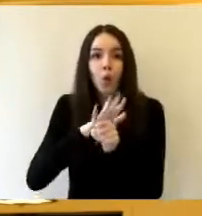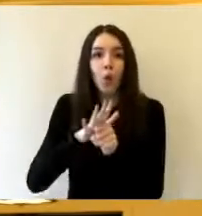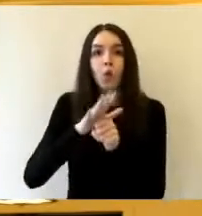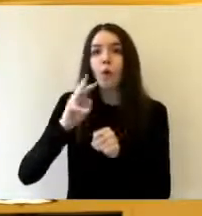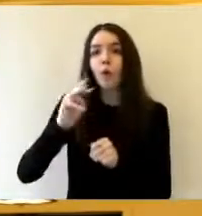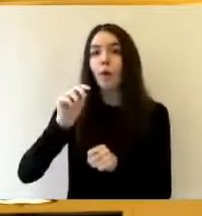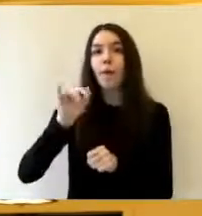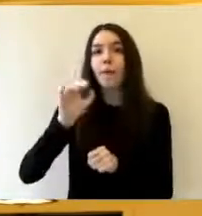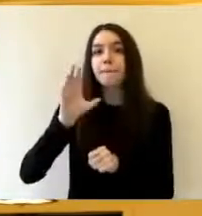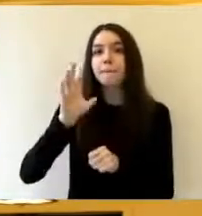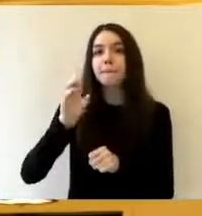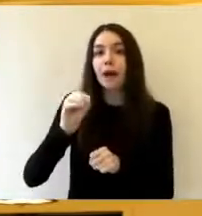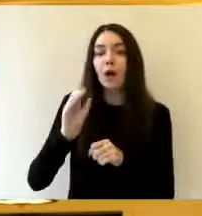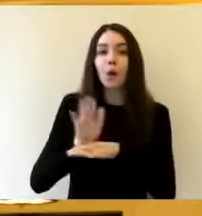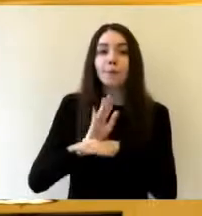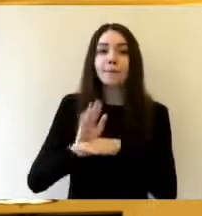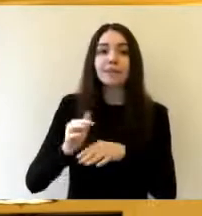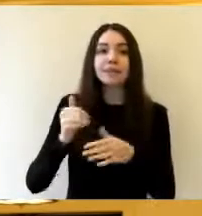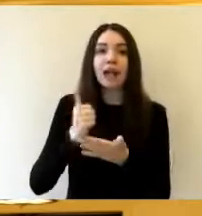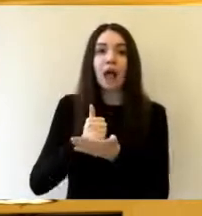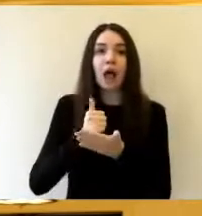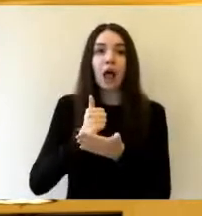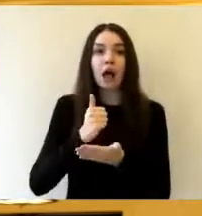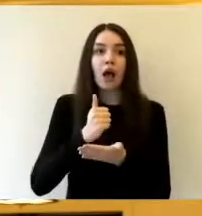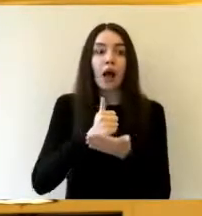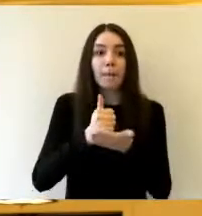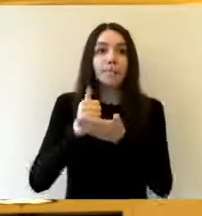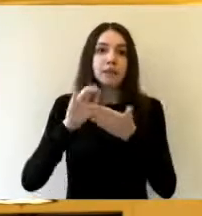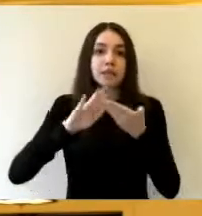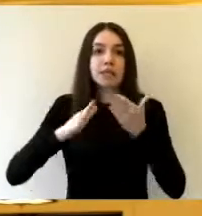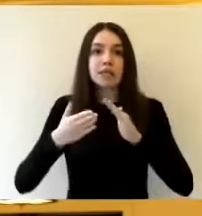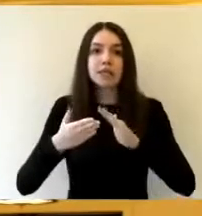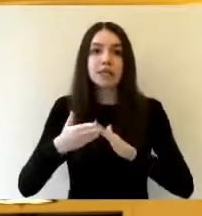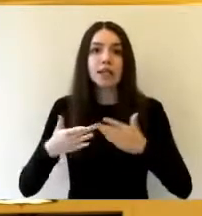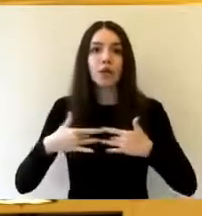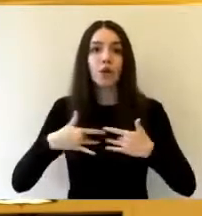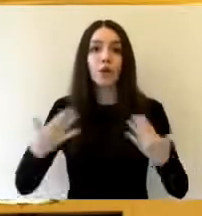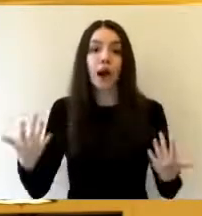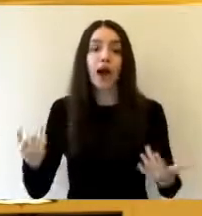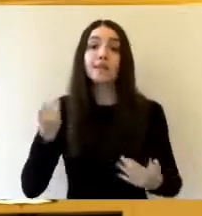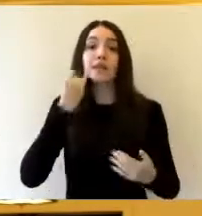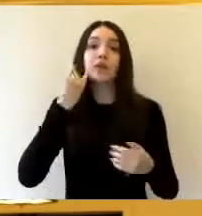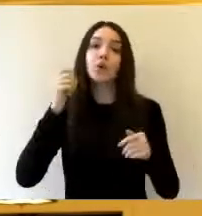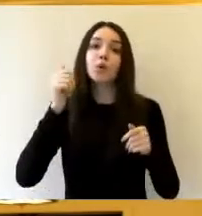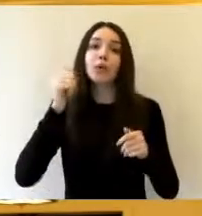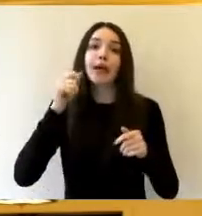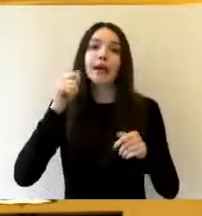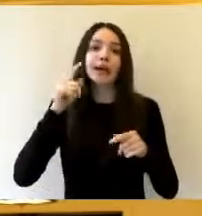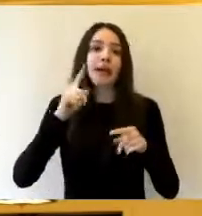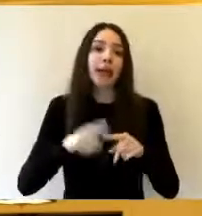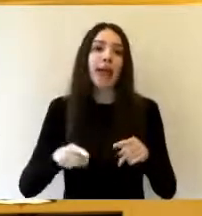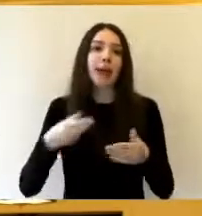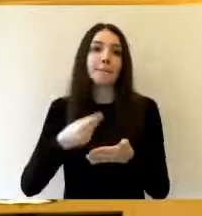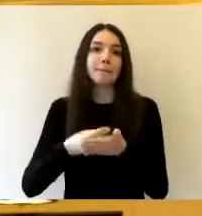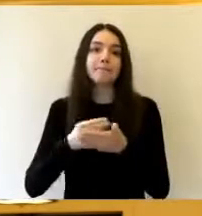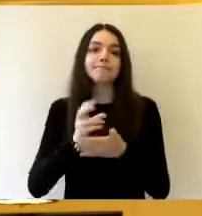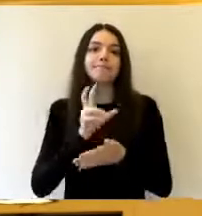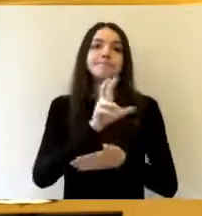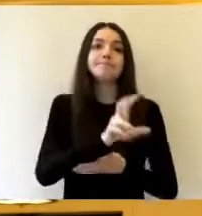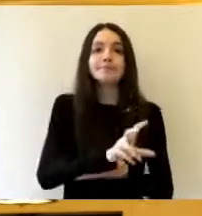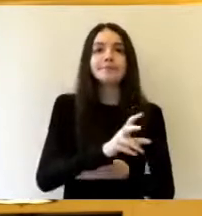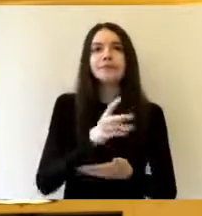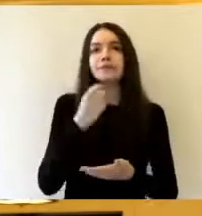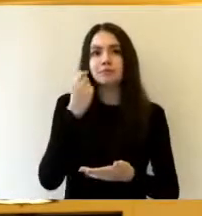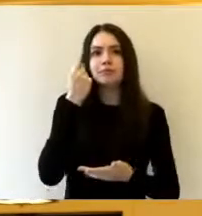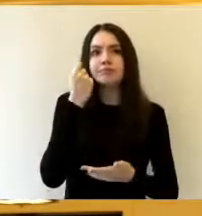really make the city thrive. And if you can't monetarily support them right now, which, get it, pandemic, it's some hard times out